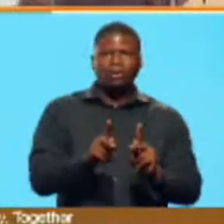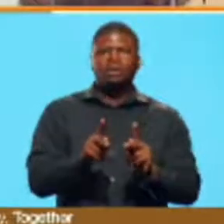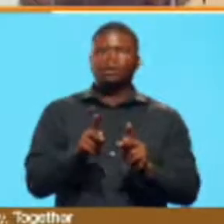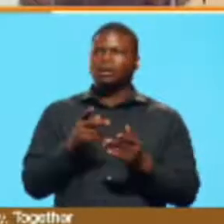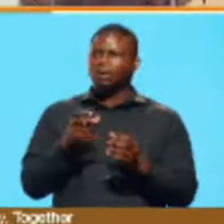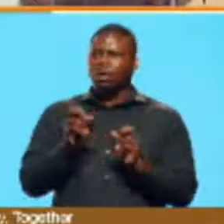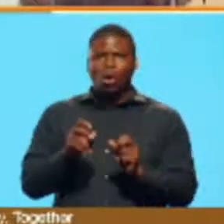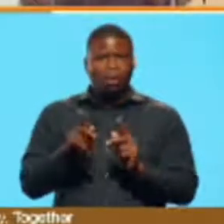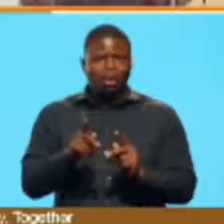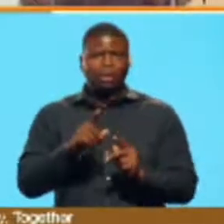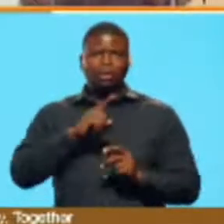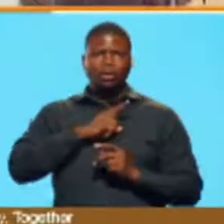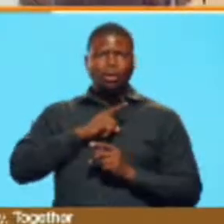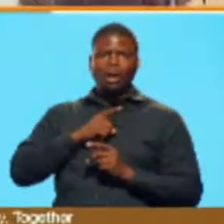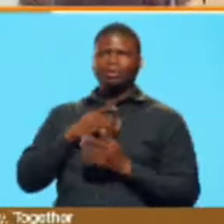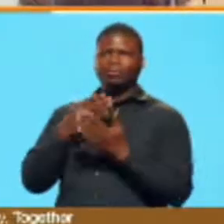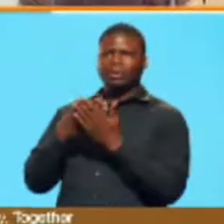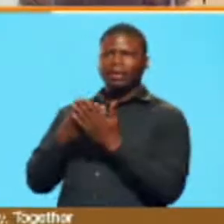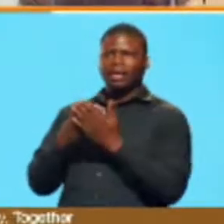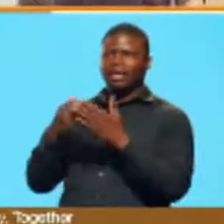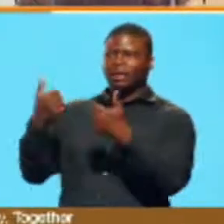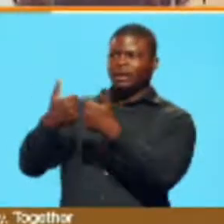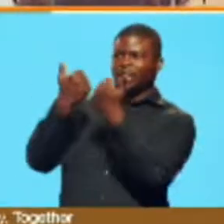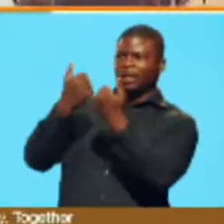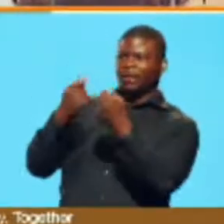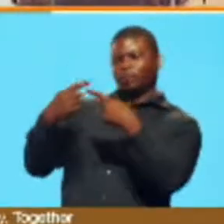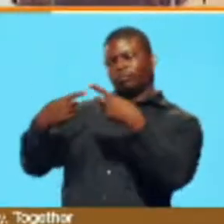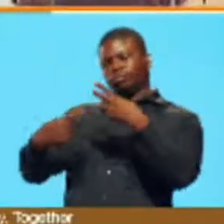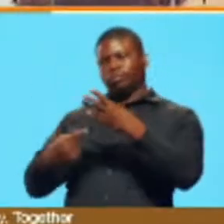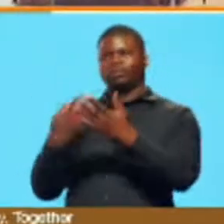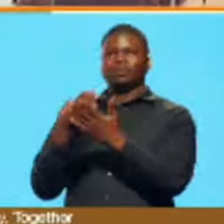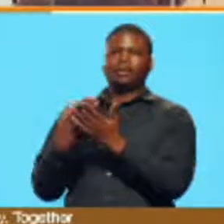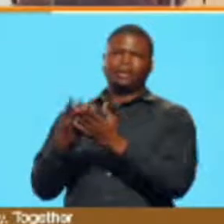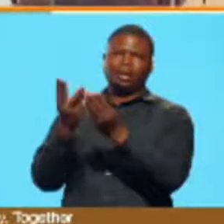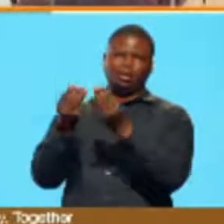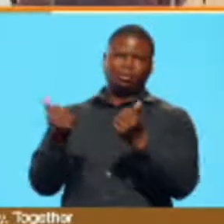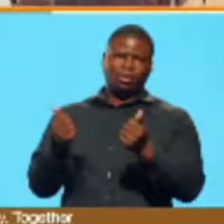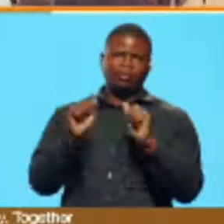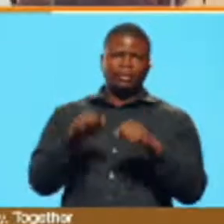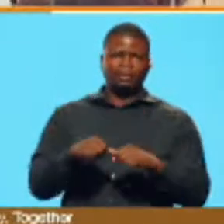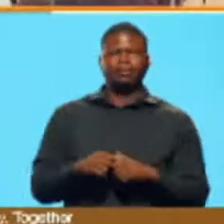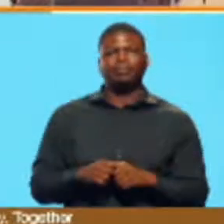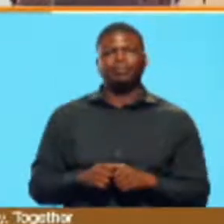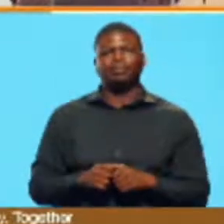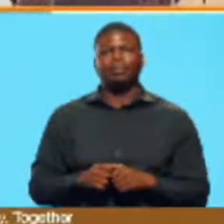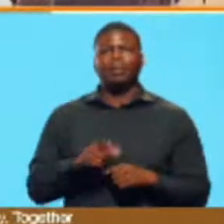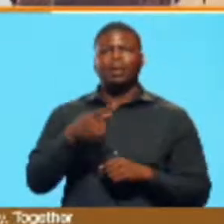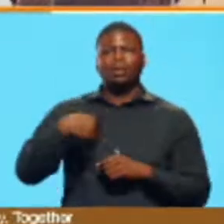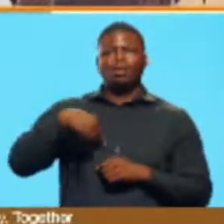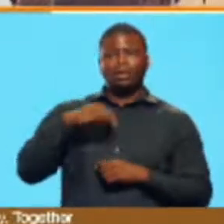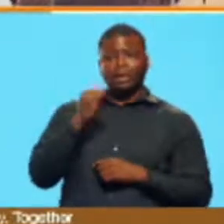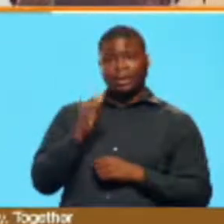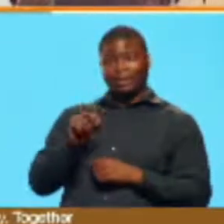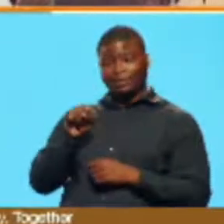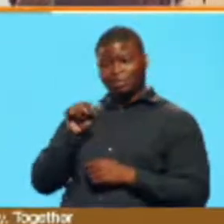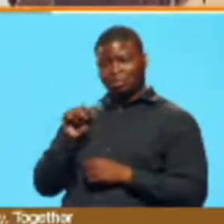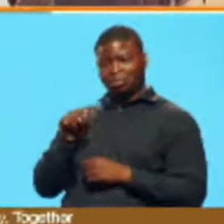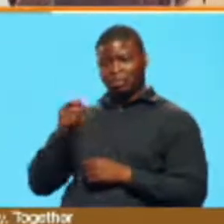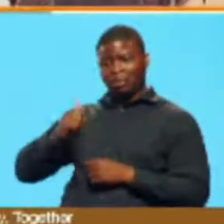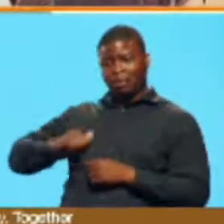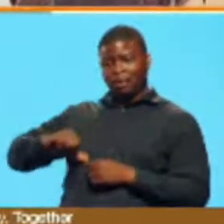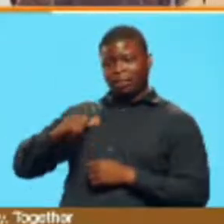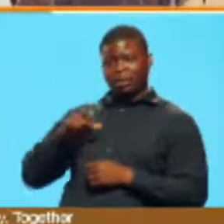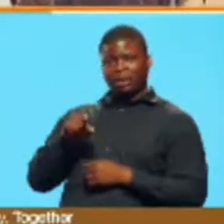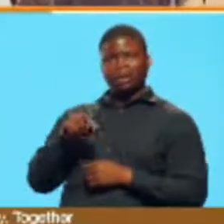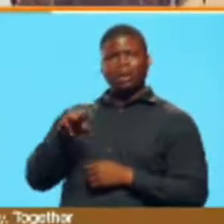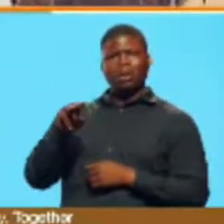people in order to address their issues. And then when you look at Umkhanyakude,